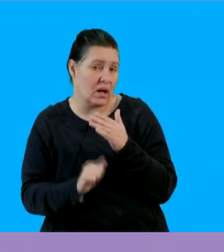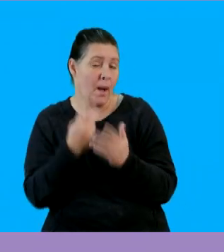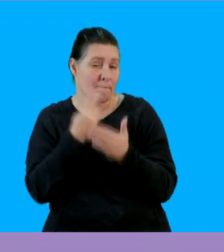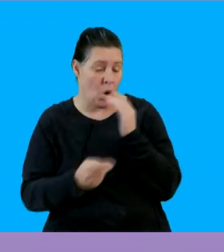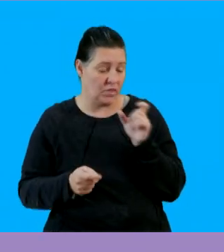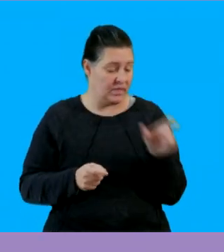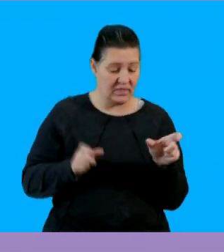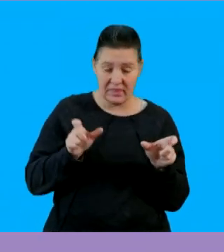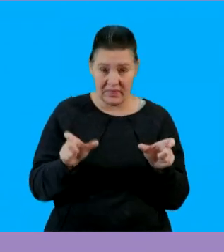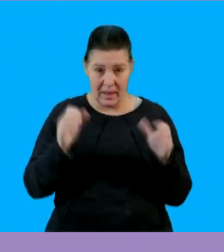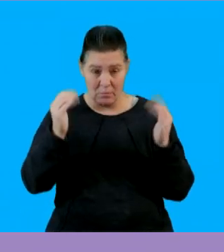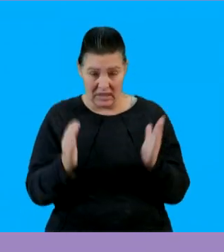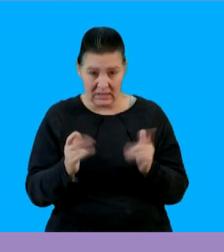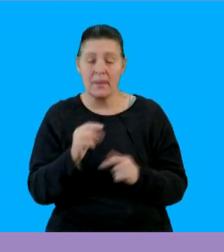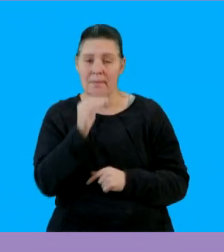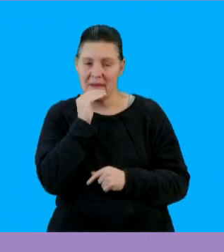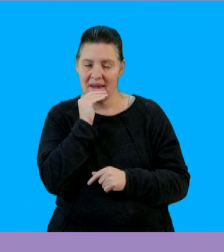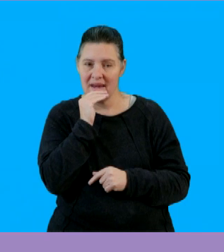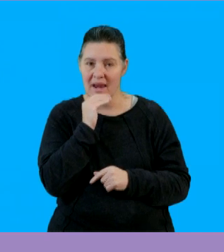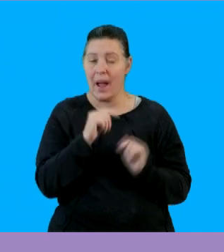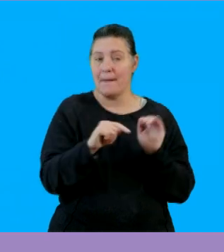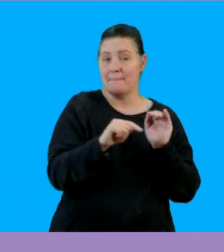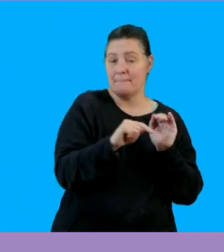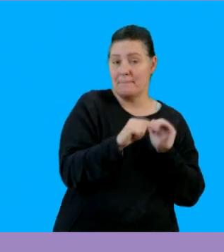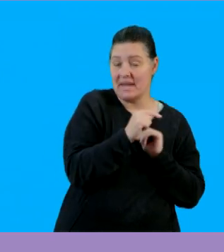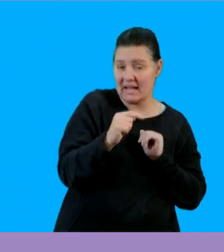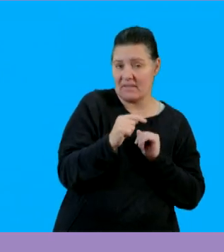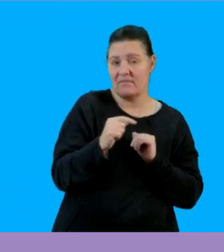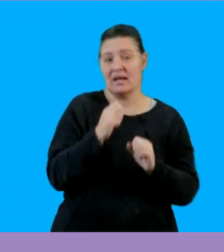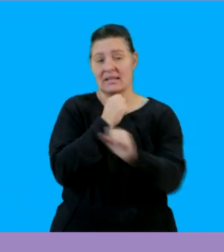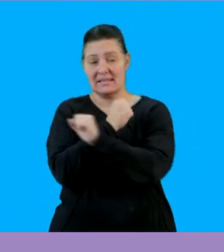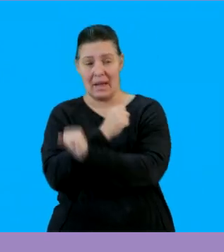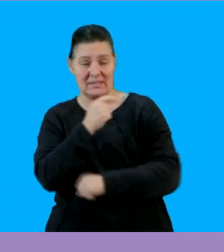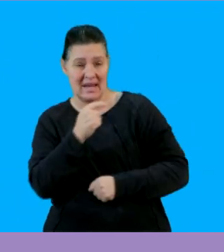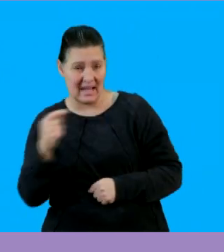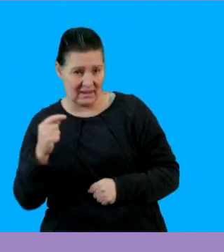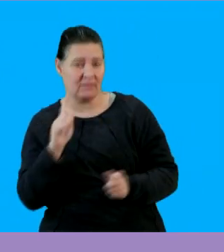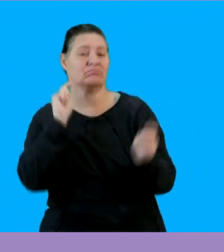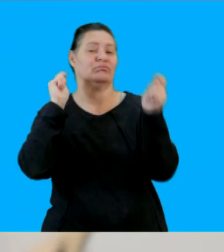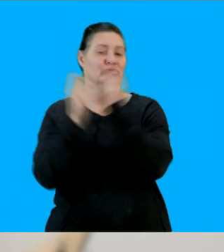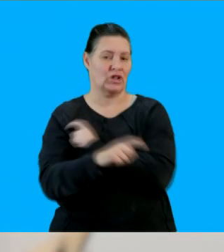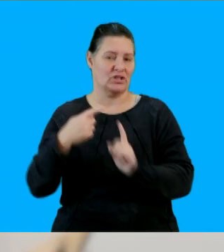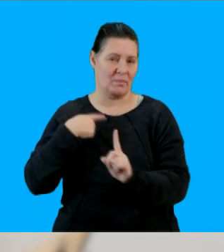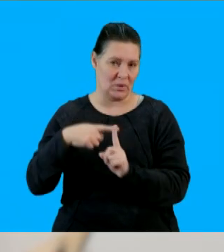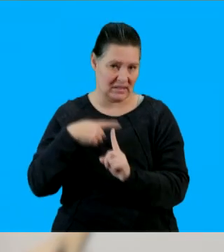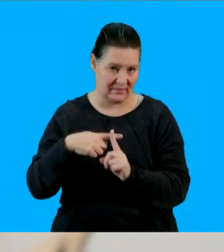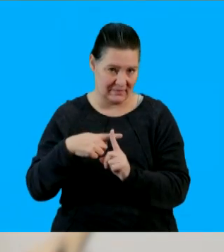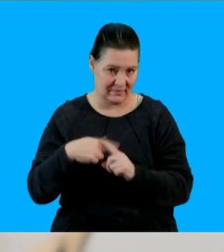because now we are subtracting in both brackets, then that means, remember, when we subtract a negative number,